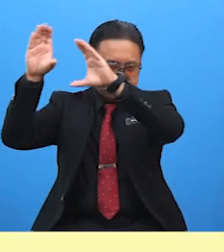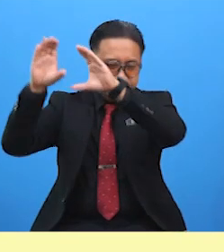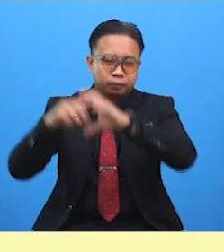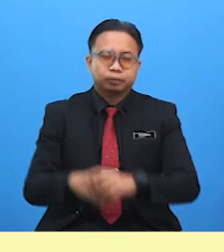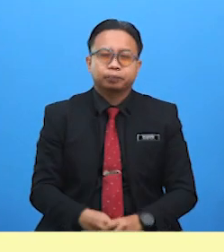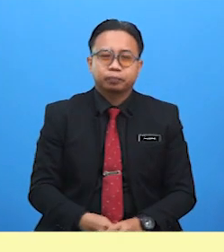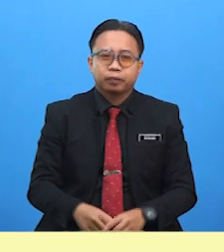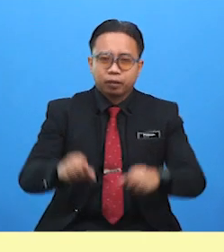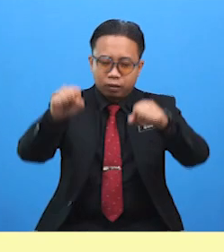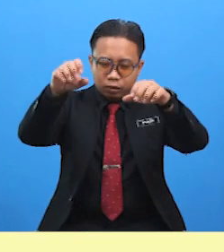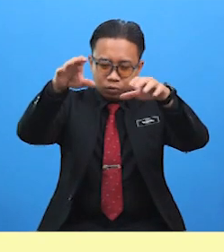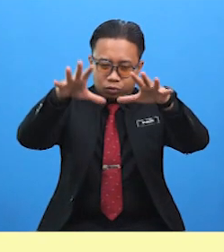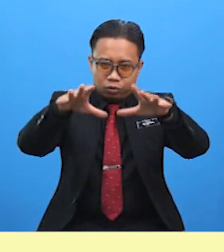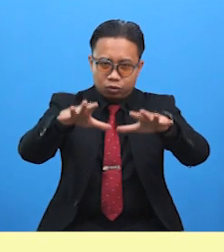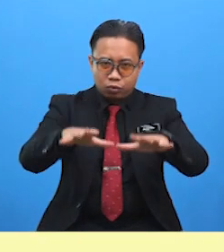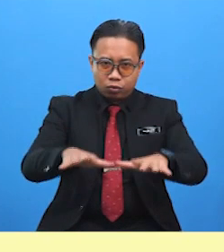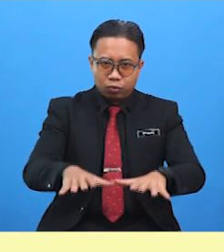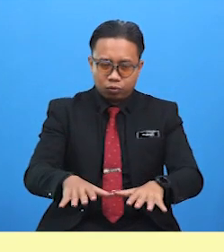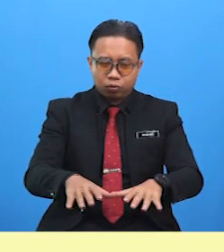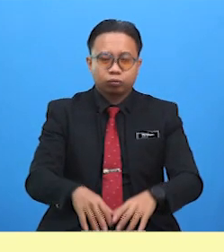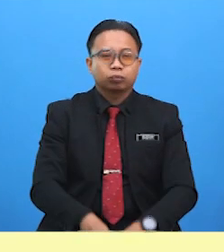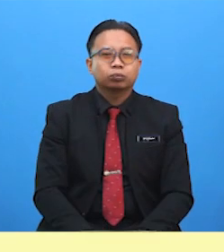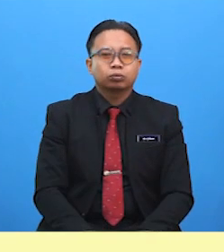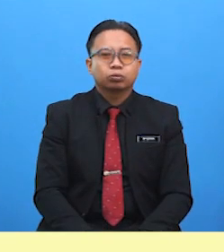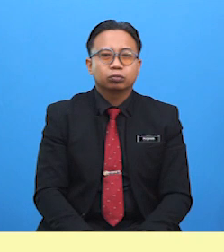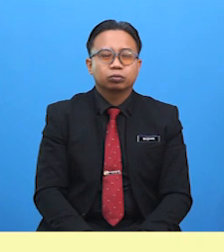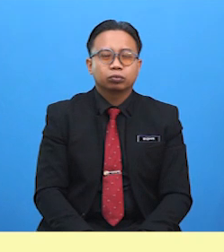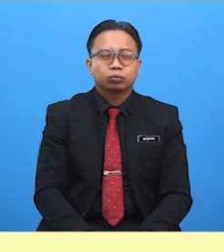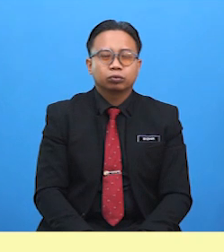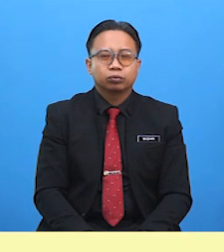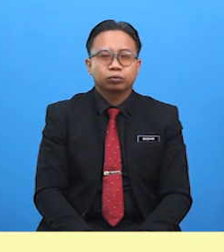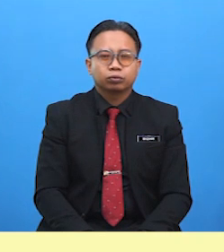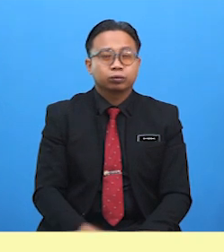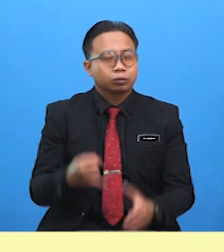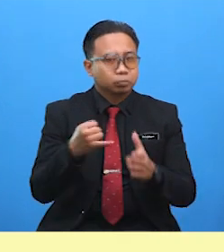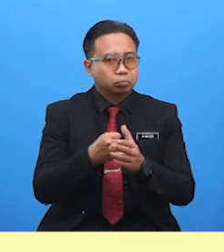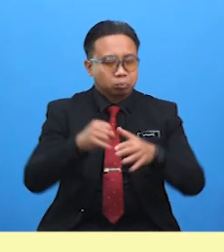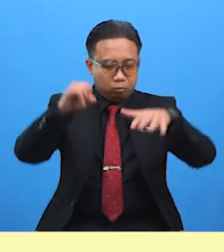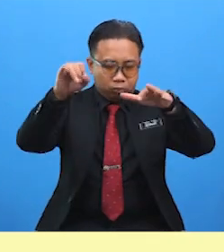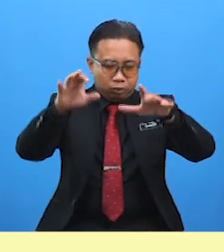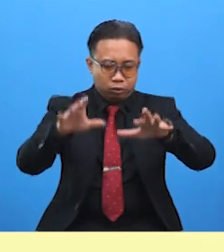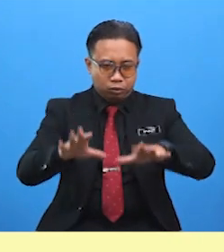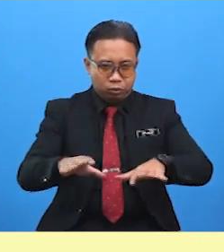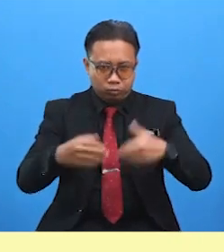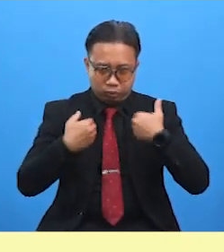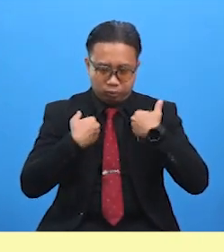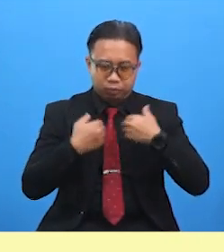it's snowing. It's snowing lightly. It's snowing